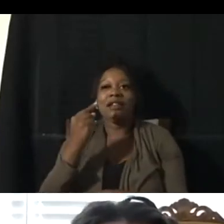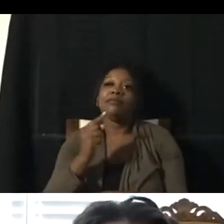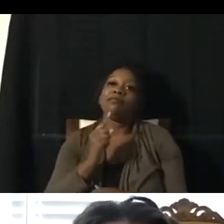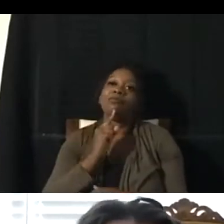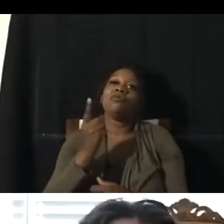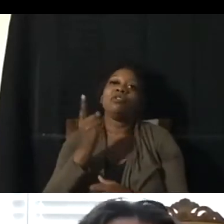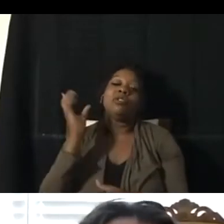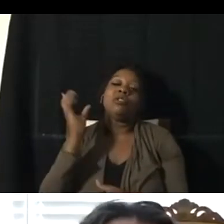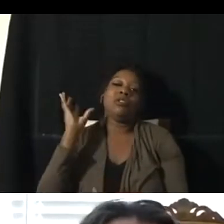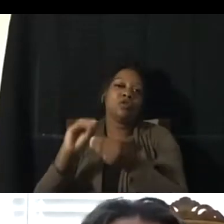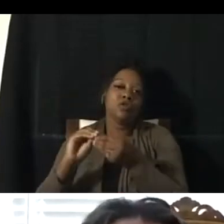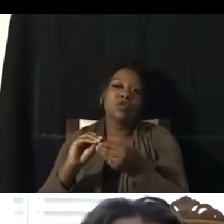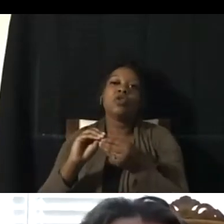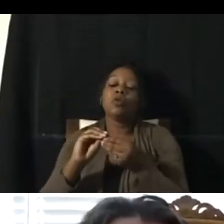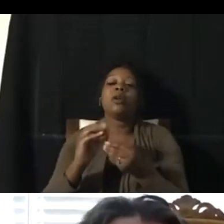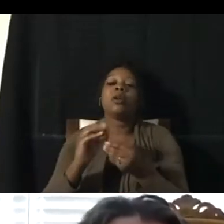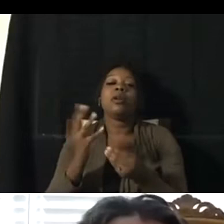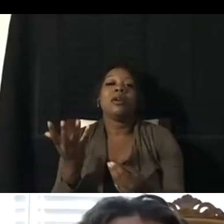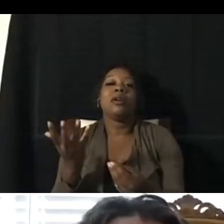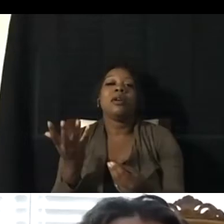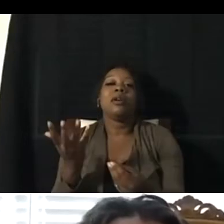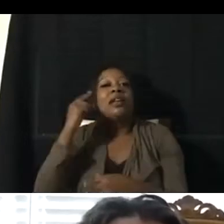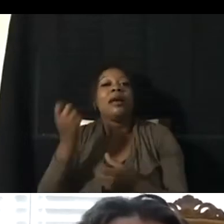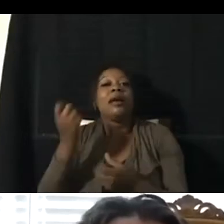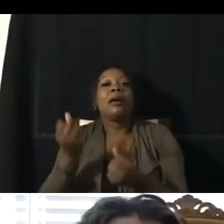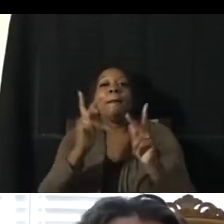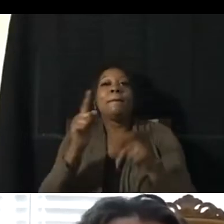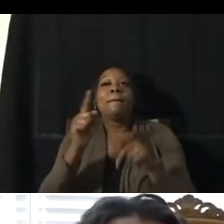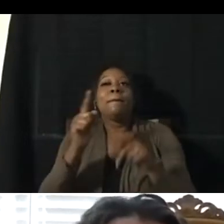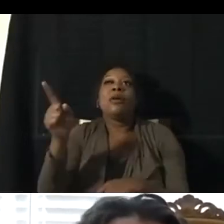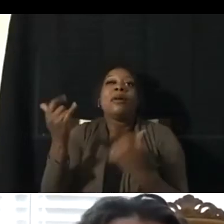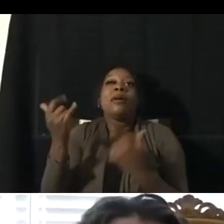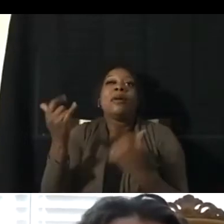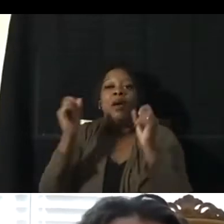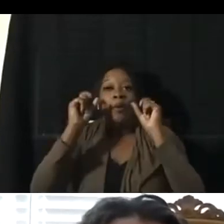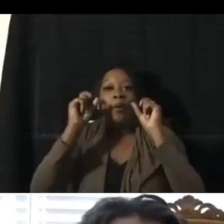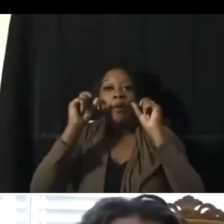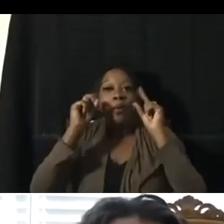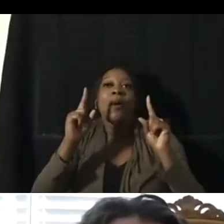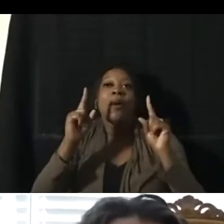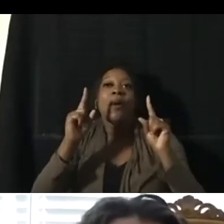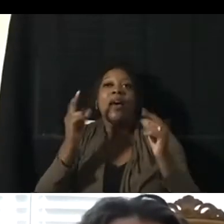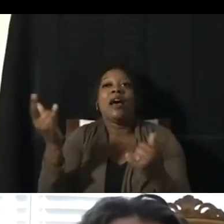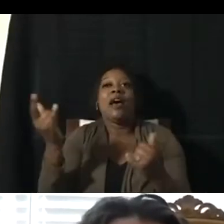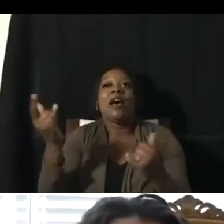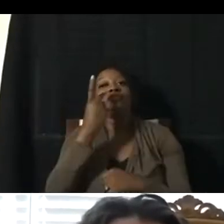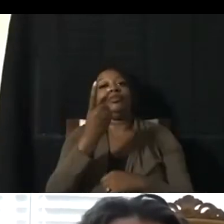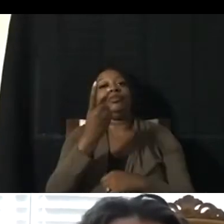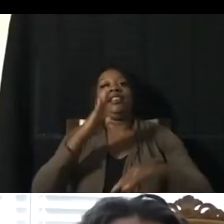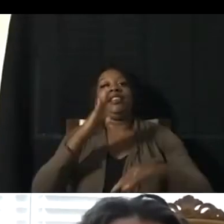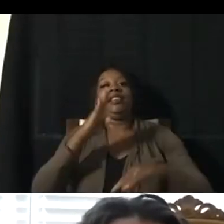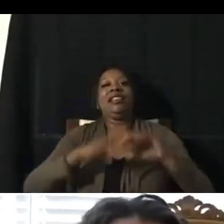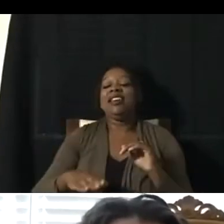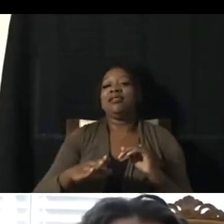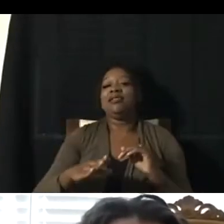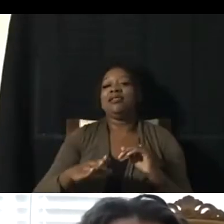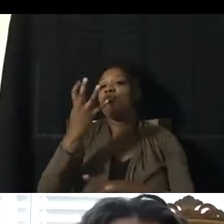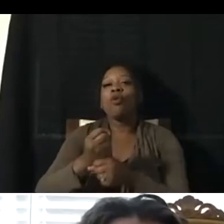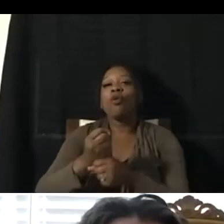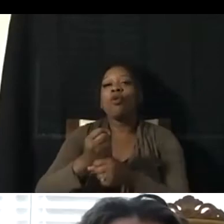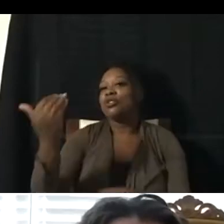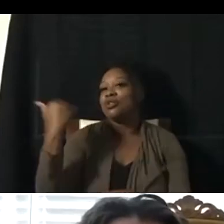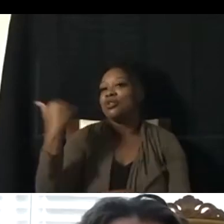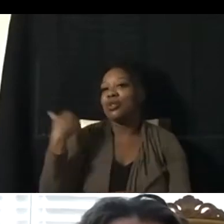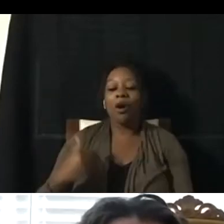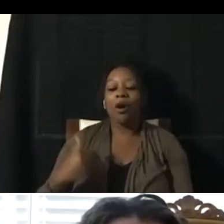effect, and I think people are much more aware. I think journalists are much more aware than they were even 4 years ago. But